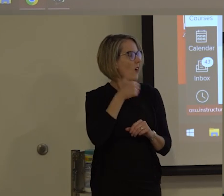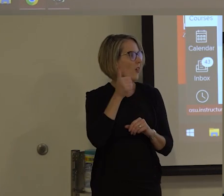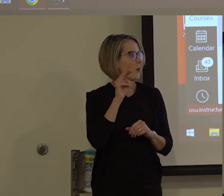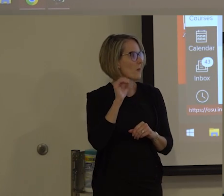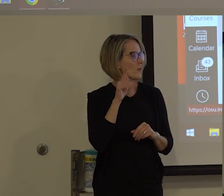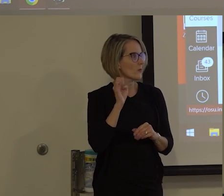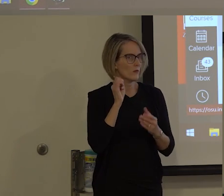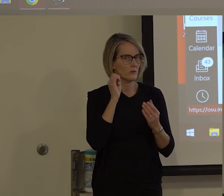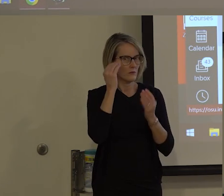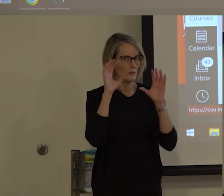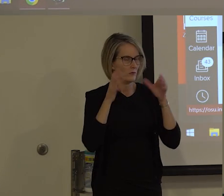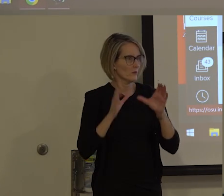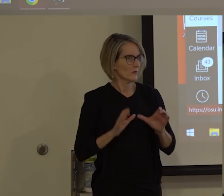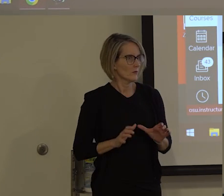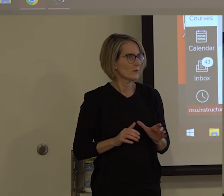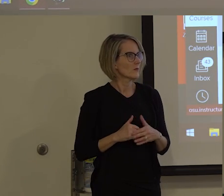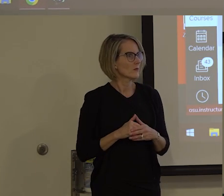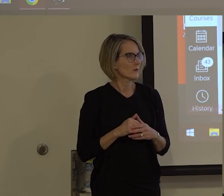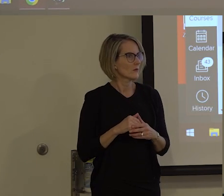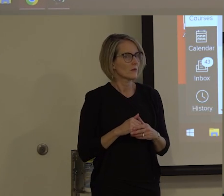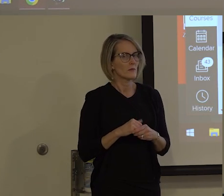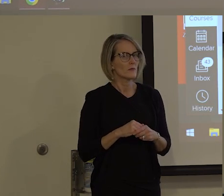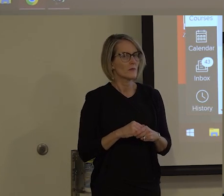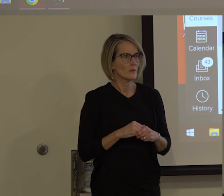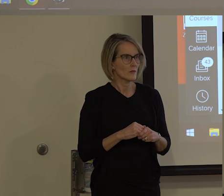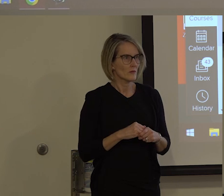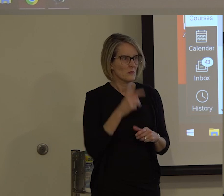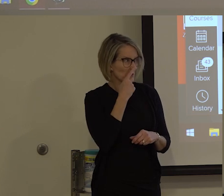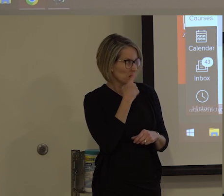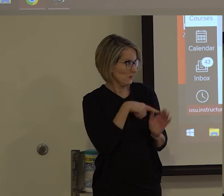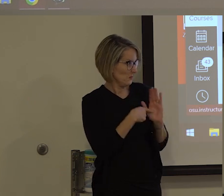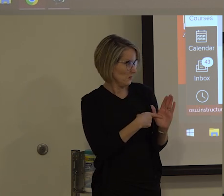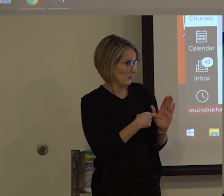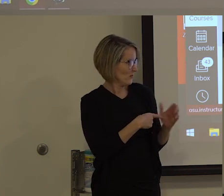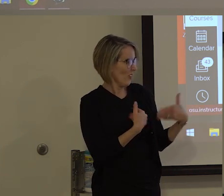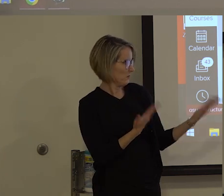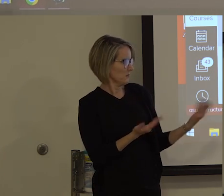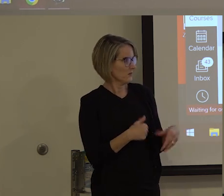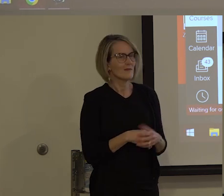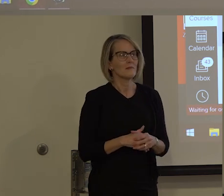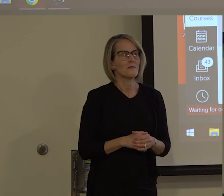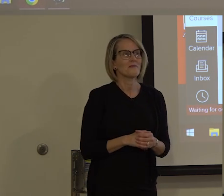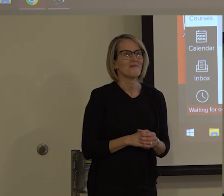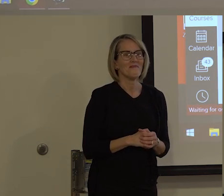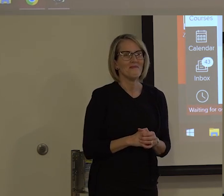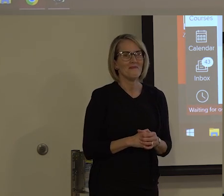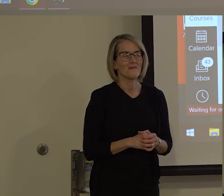example here. Oh, okay. You don't mind if I show the, Oh, the please, 360? yeah. Okay.